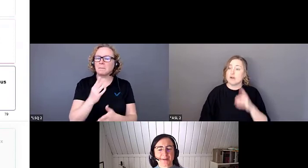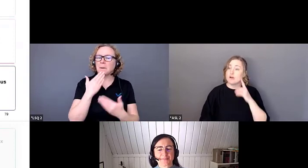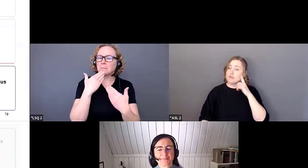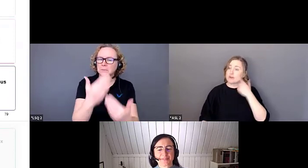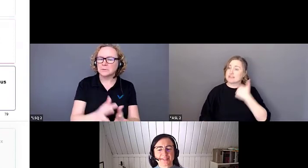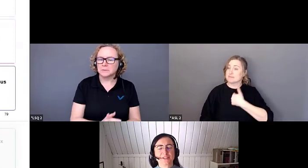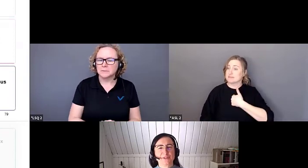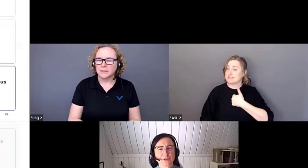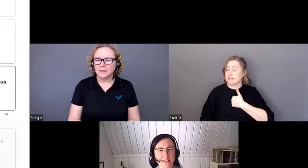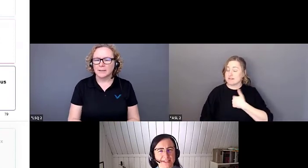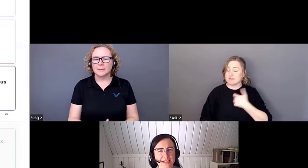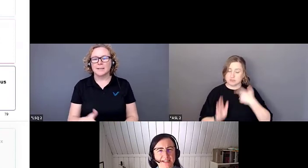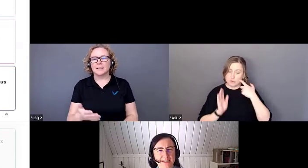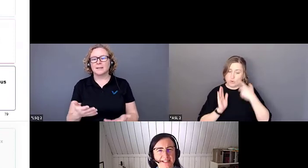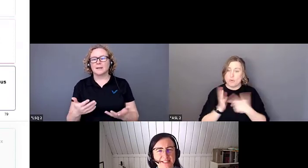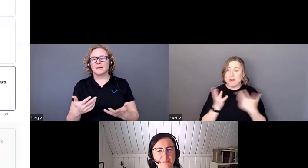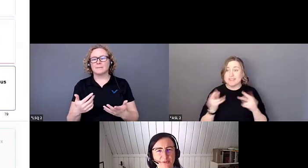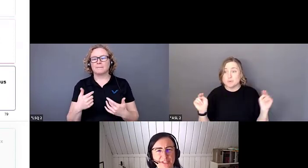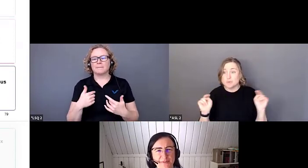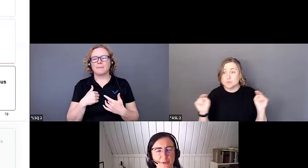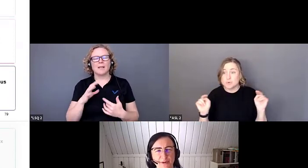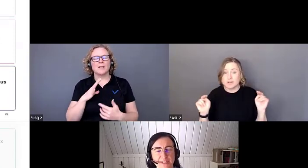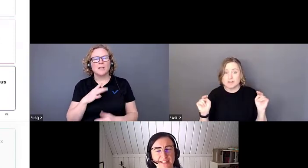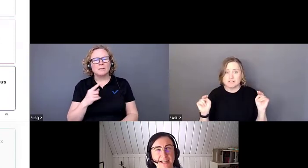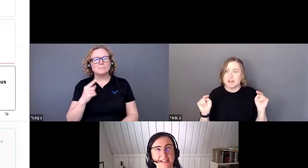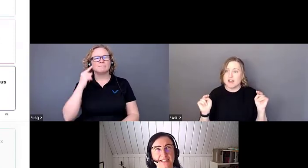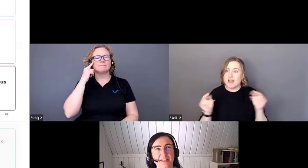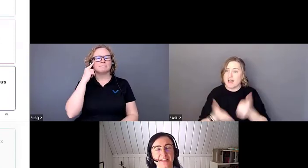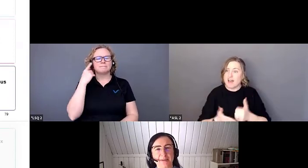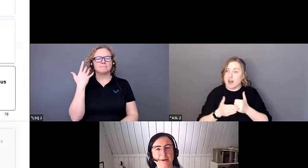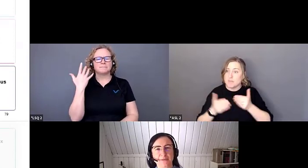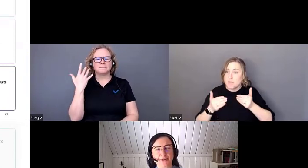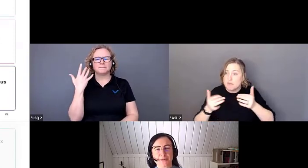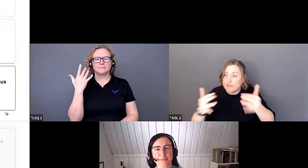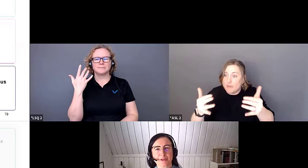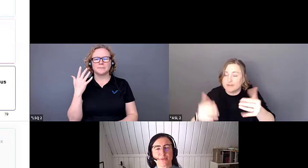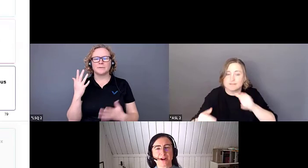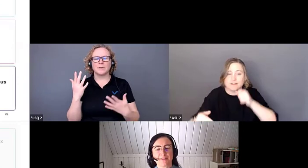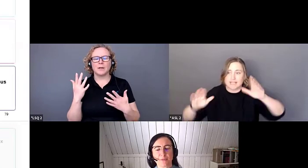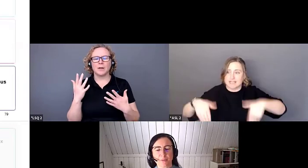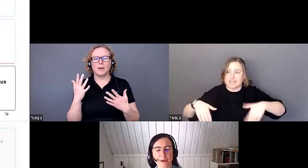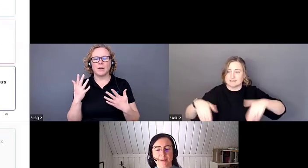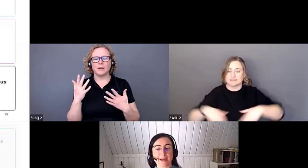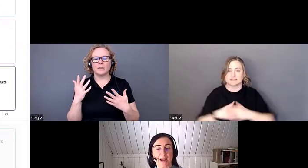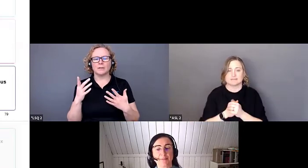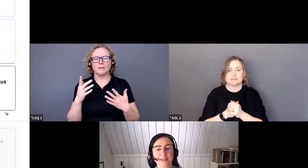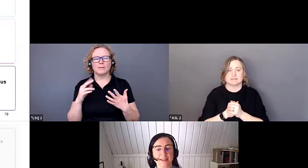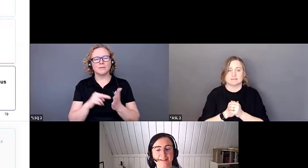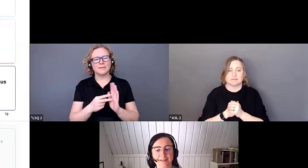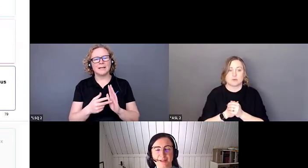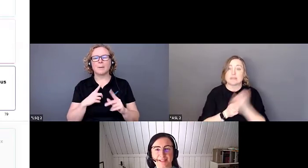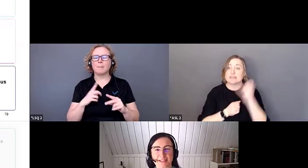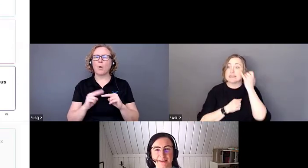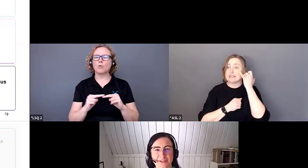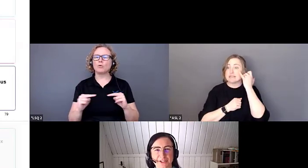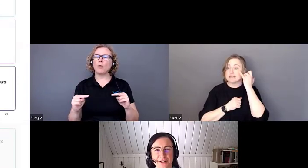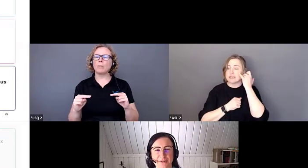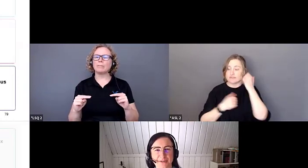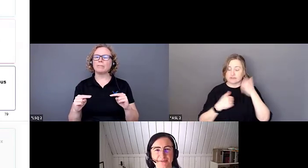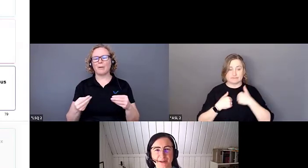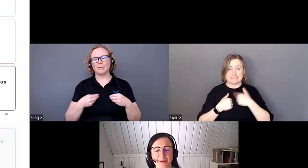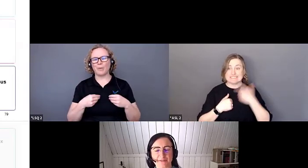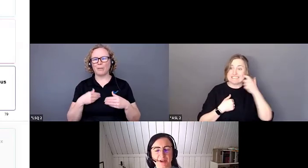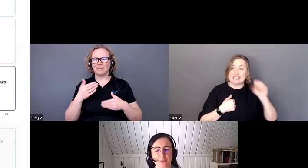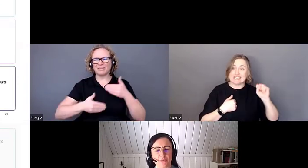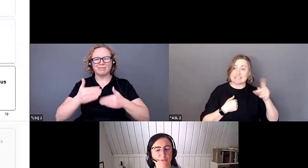are that neutrality doesn't move us forward, and to think about, and be aware of when might I be, as Stephanie shared,